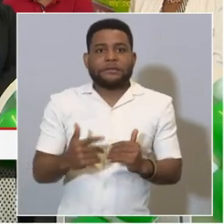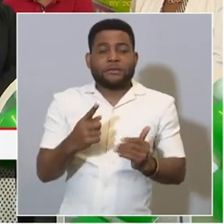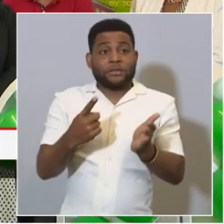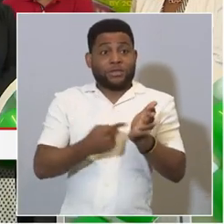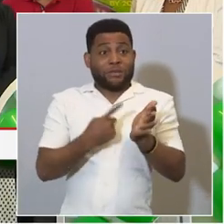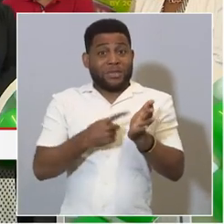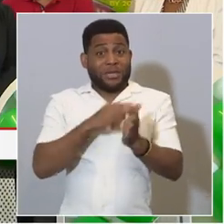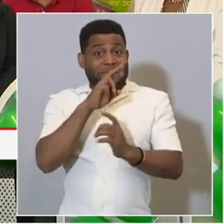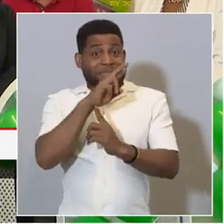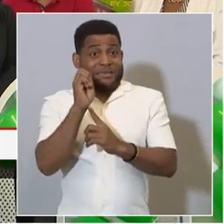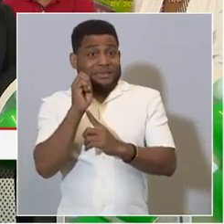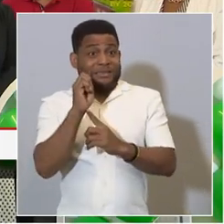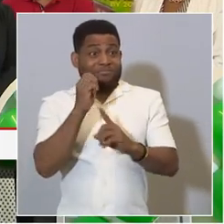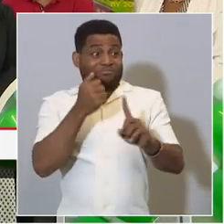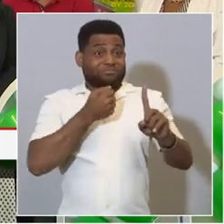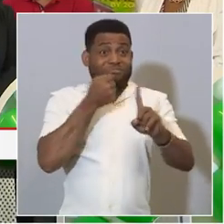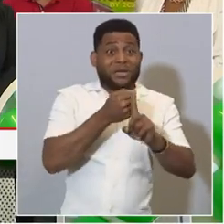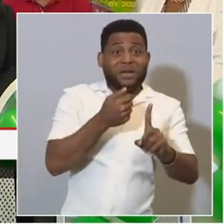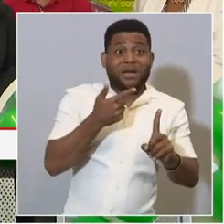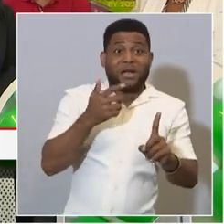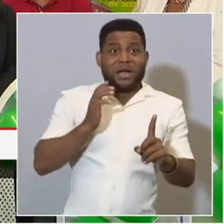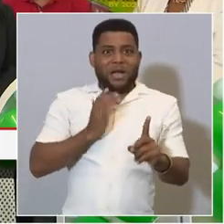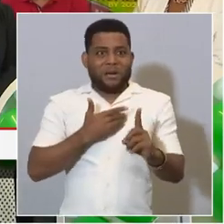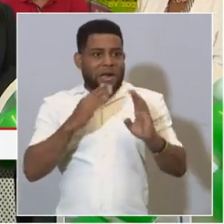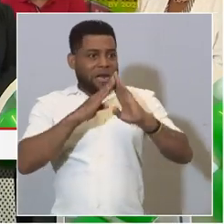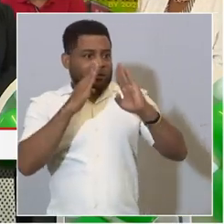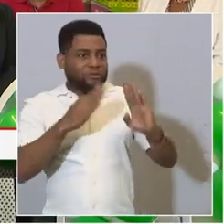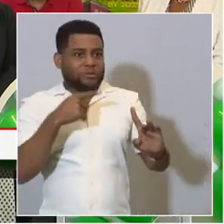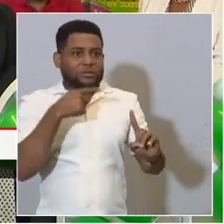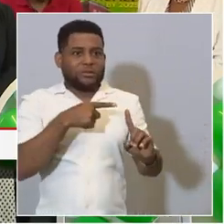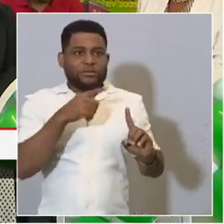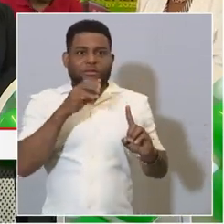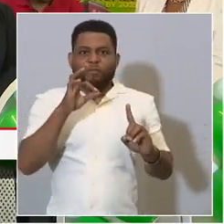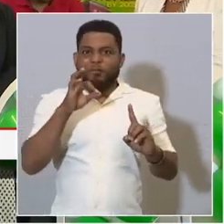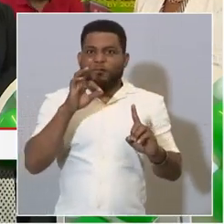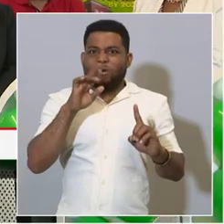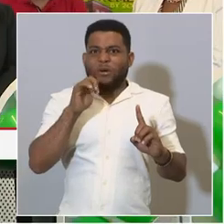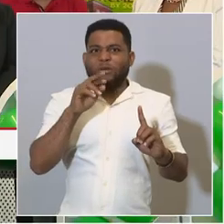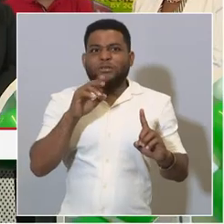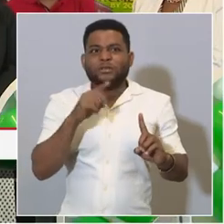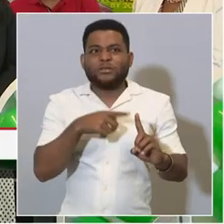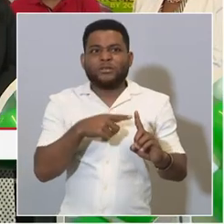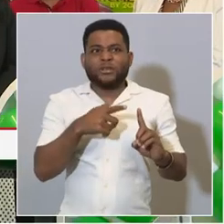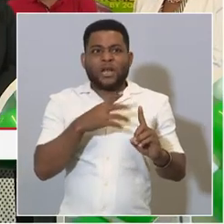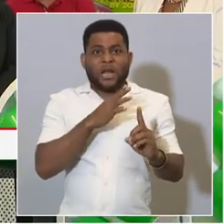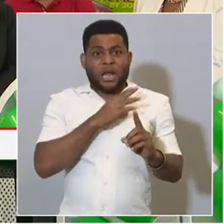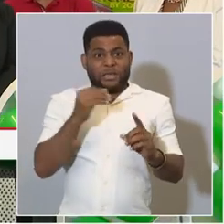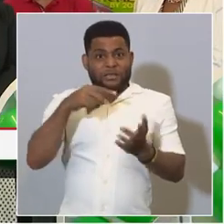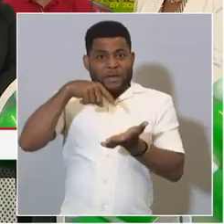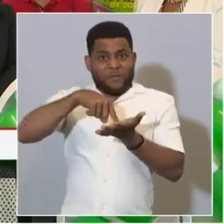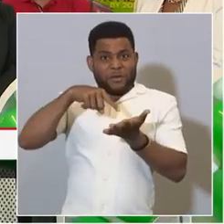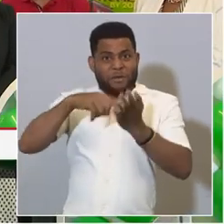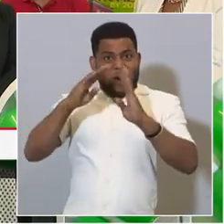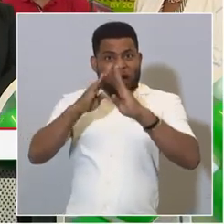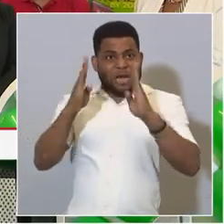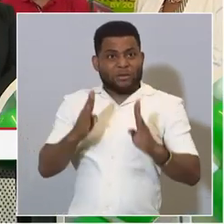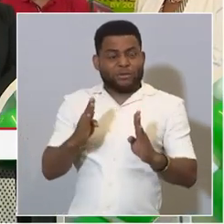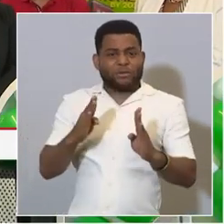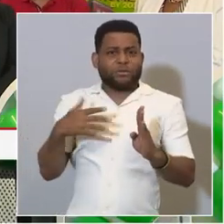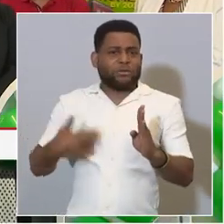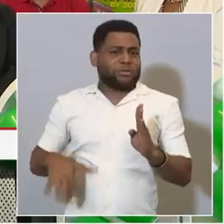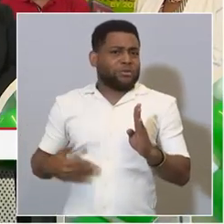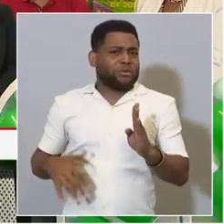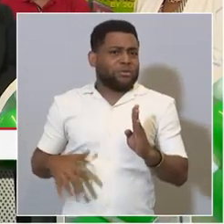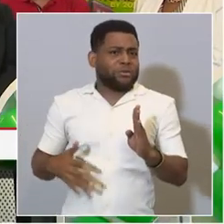Housing Production Trust Fund. We also know an affordable housing market is really stressed right now. So all of these very smart people